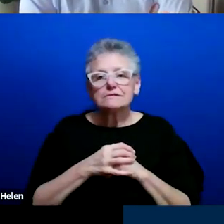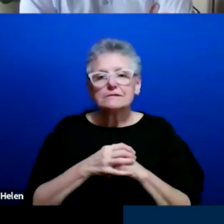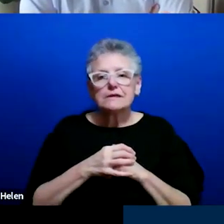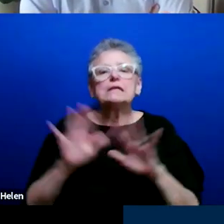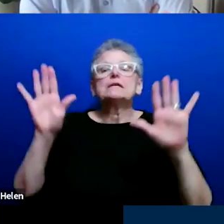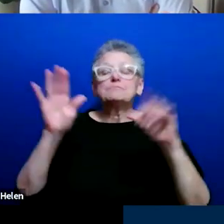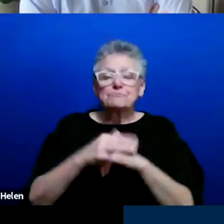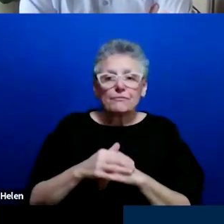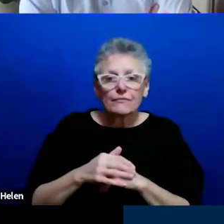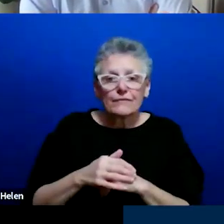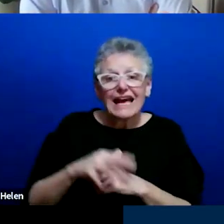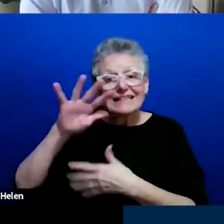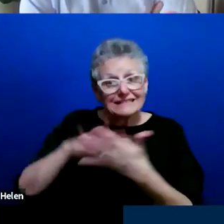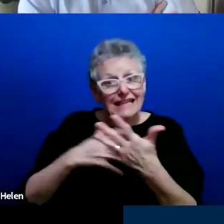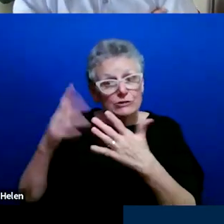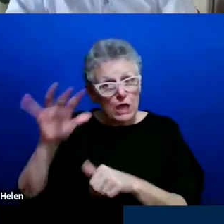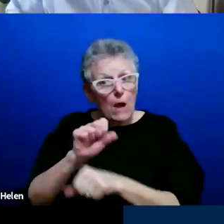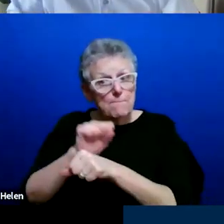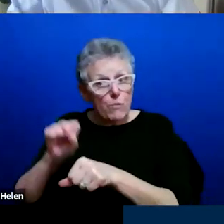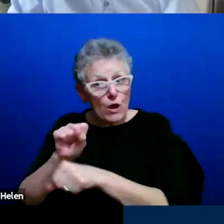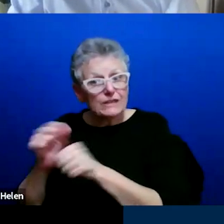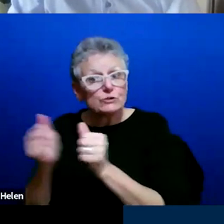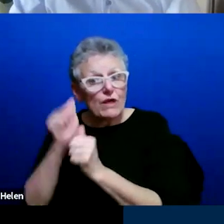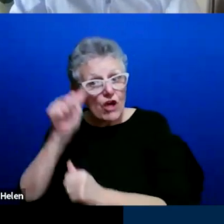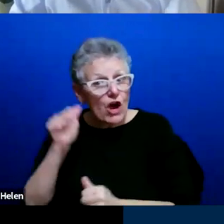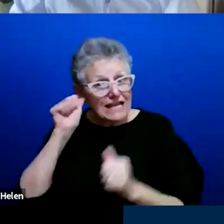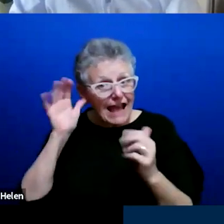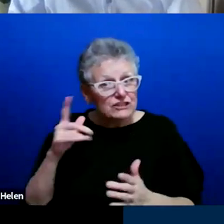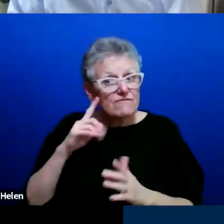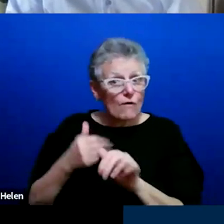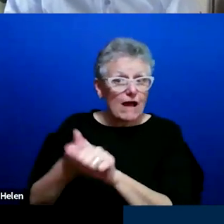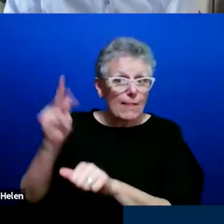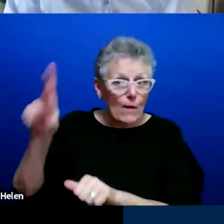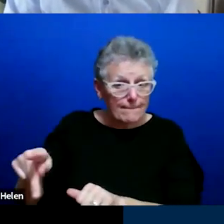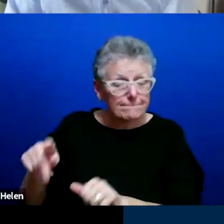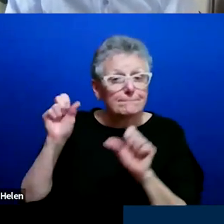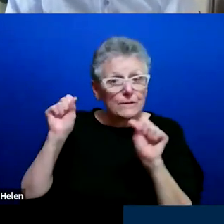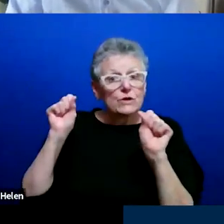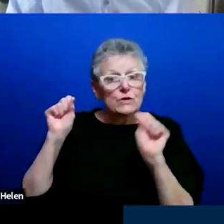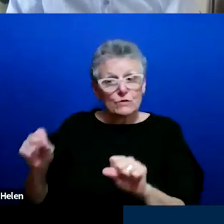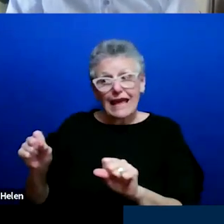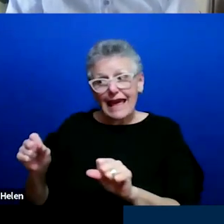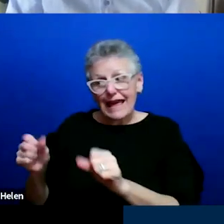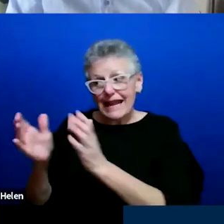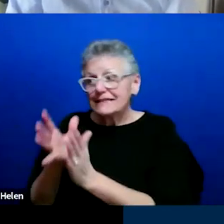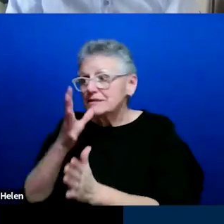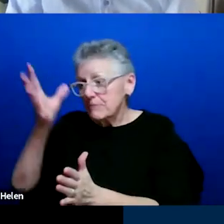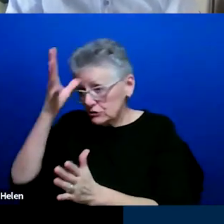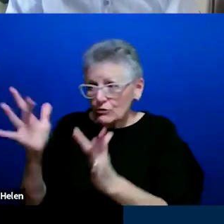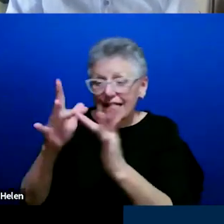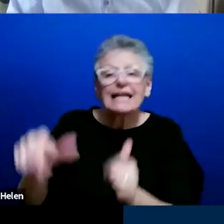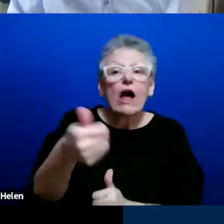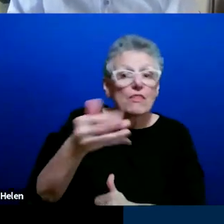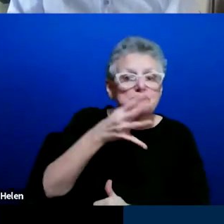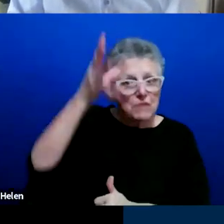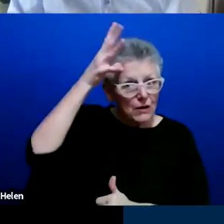And scheduling appointments with the audiology for follow-up. You can put them into contact with other parents who